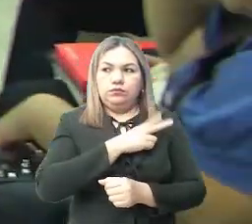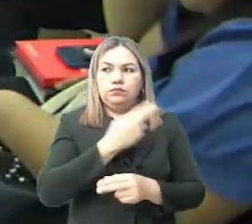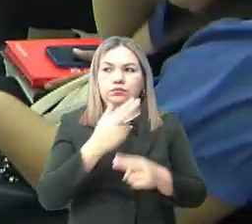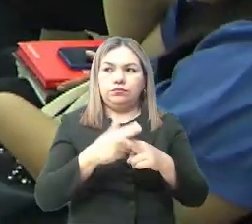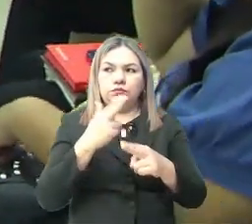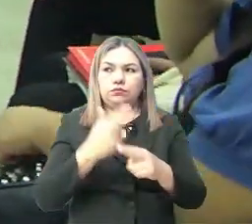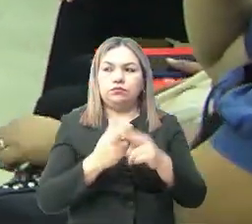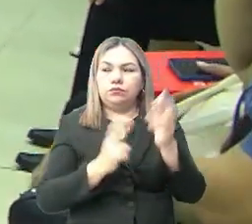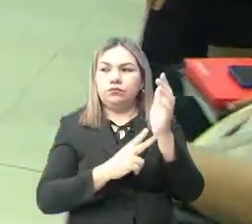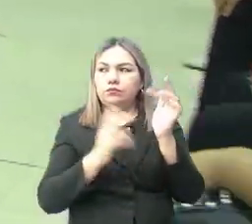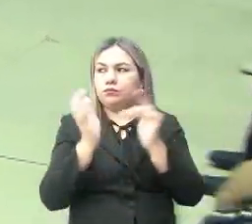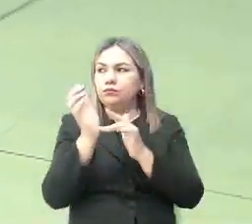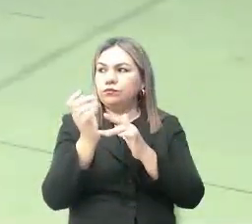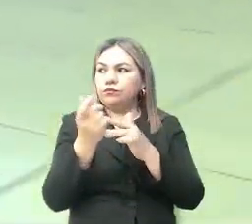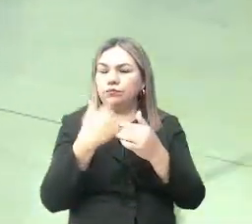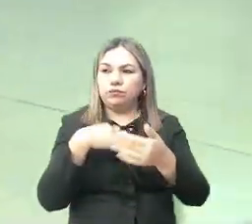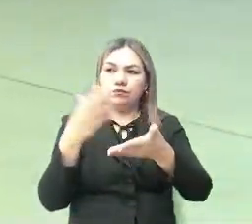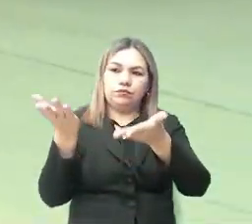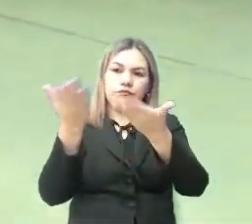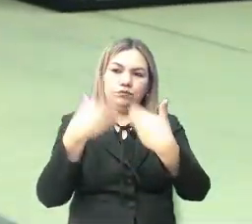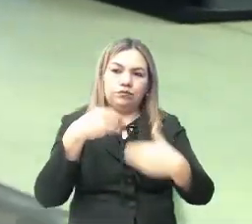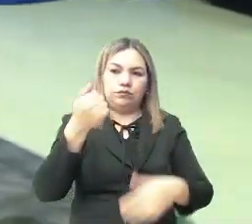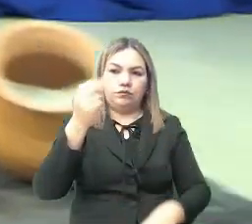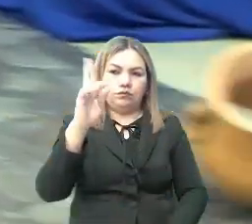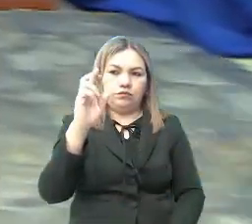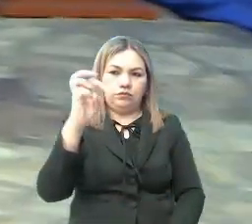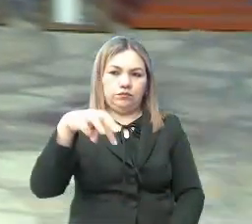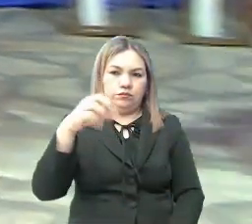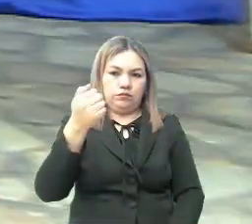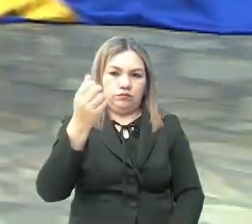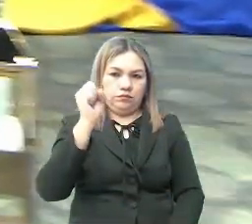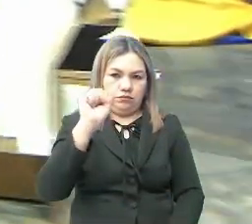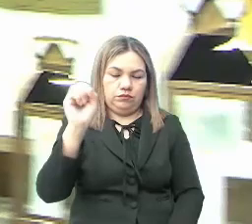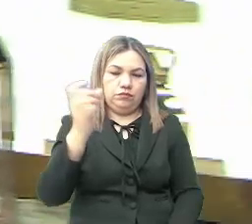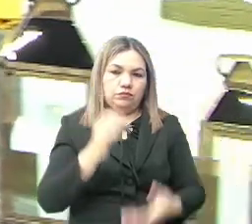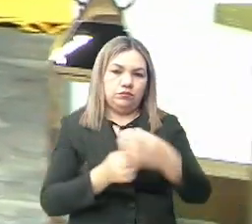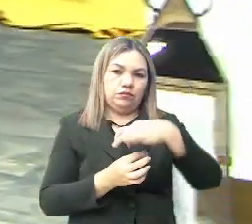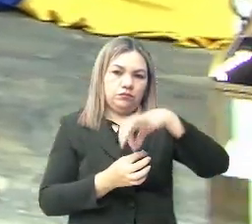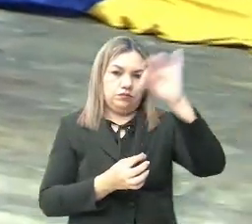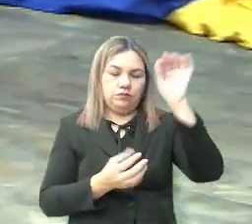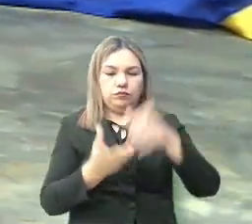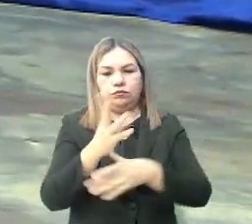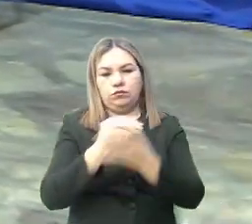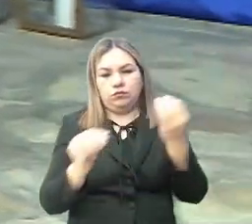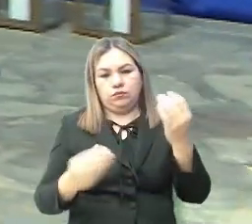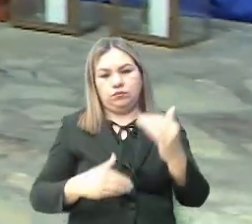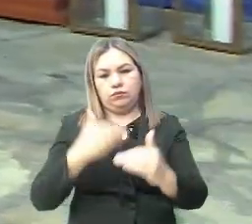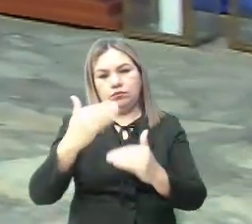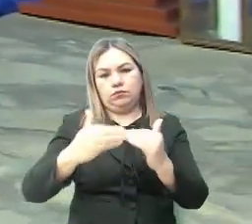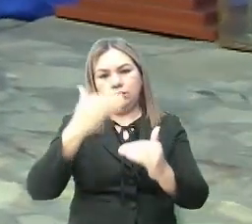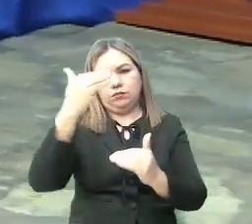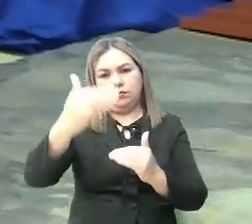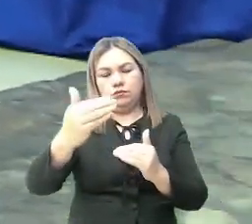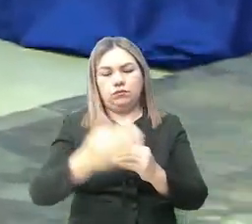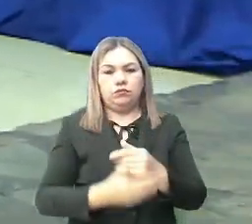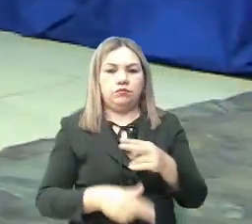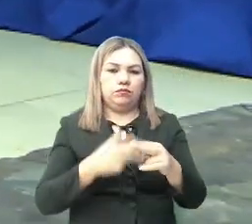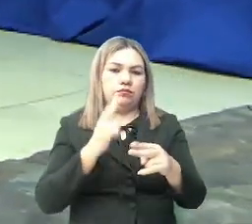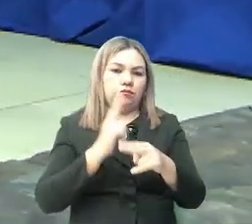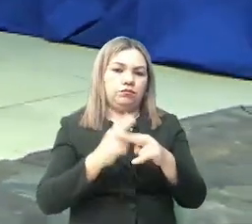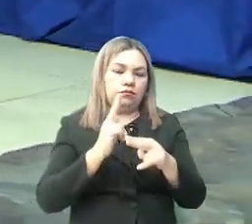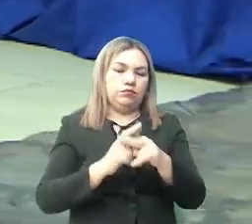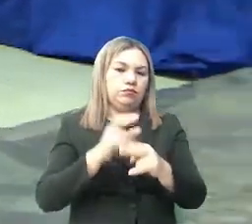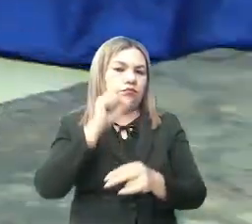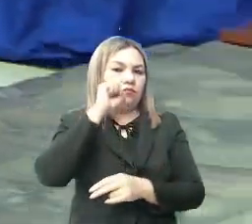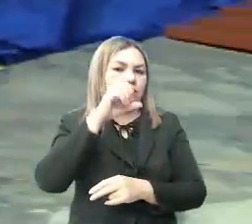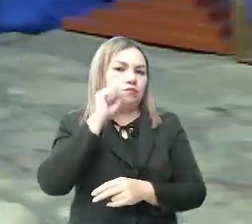I ask, Lord, for you today to give me spiritual weapons in order to come forward, in